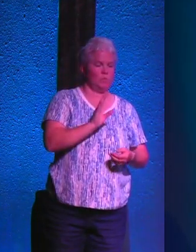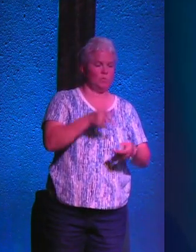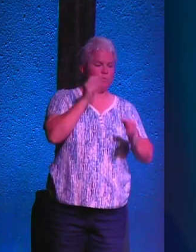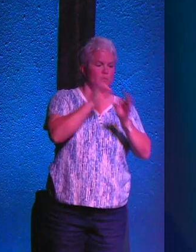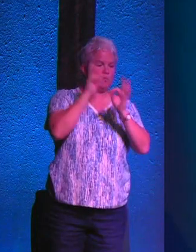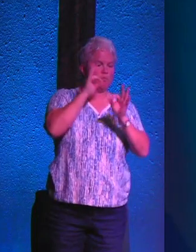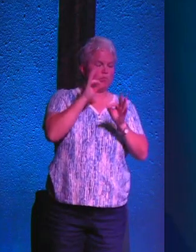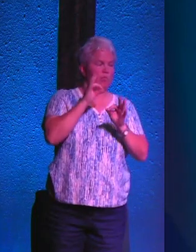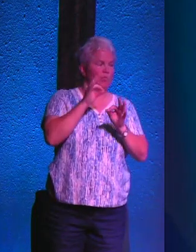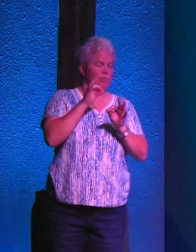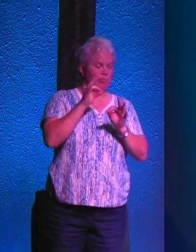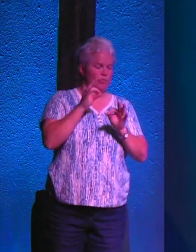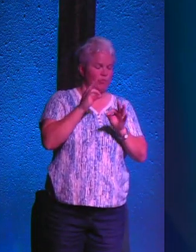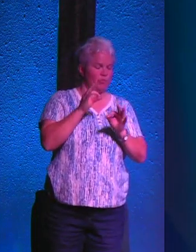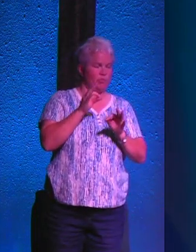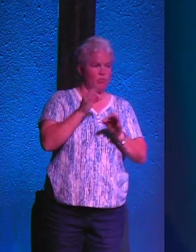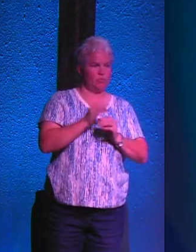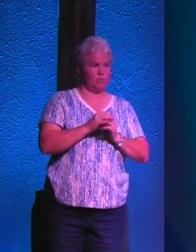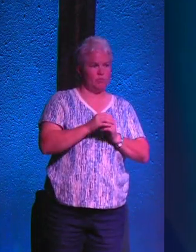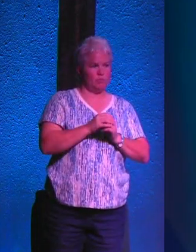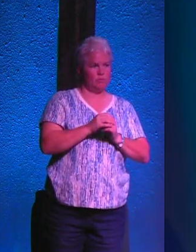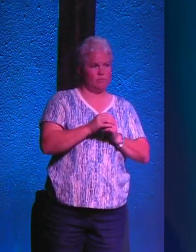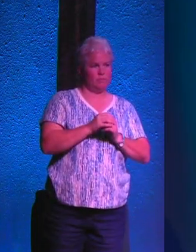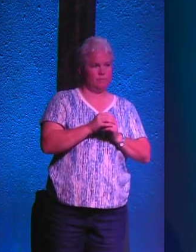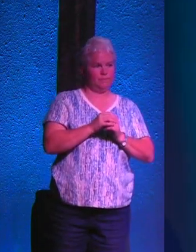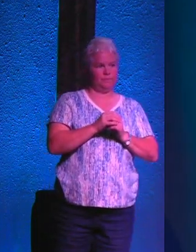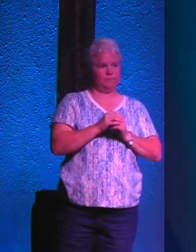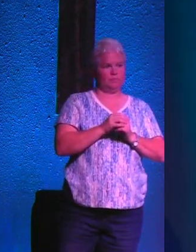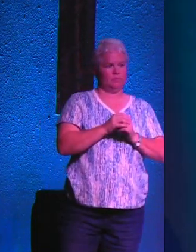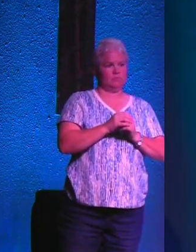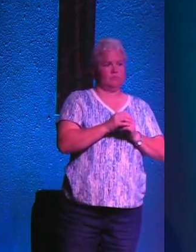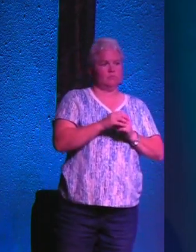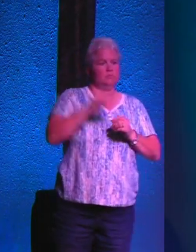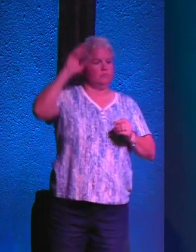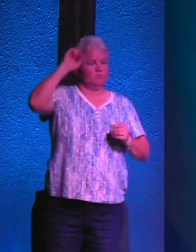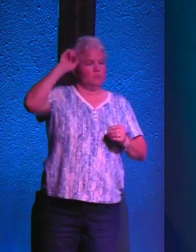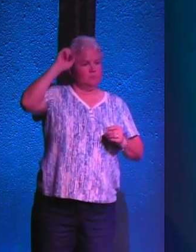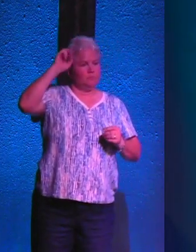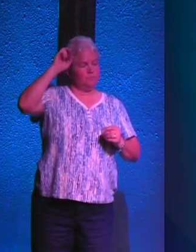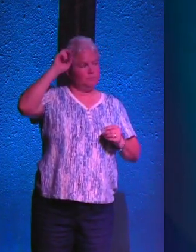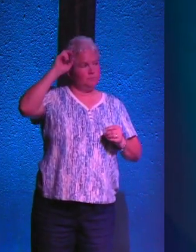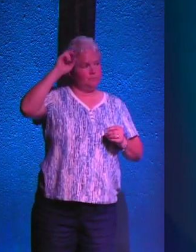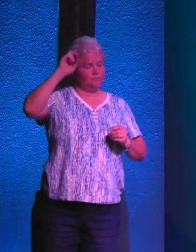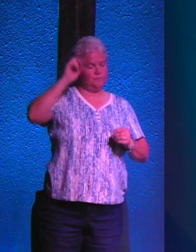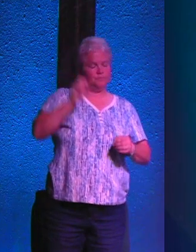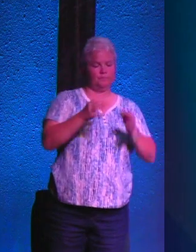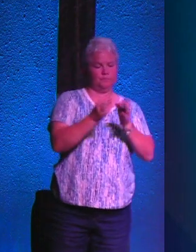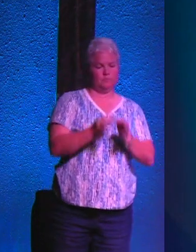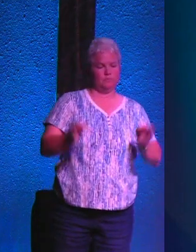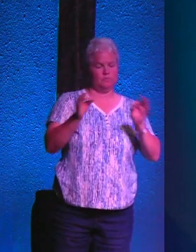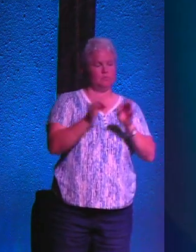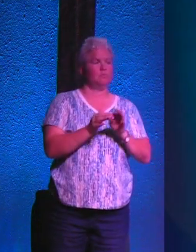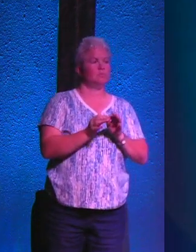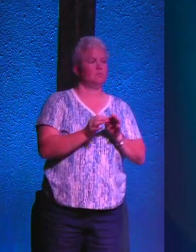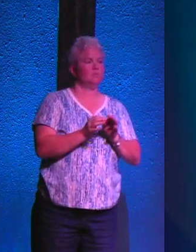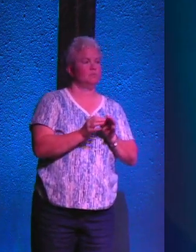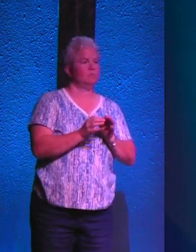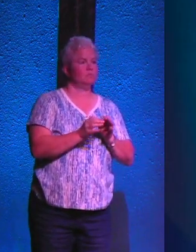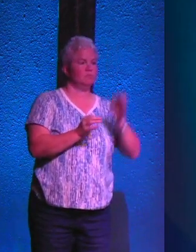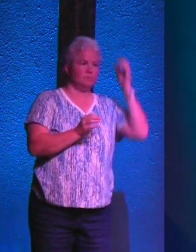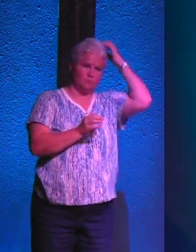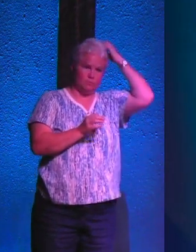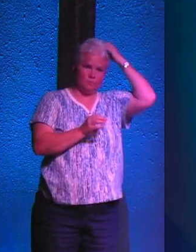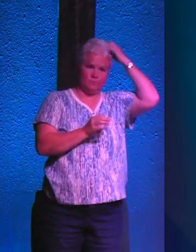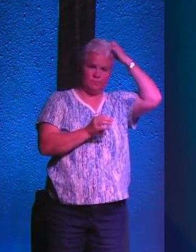favor and a blessing that is involved in that. We come out, we understand more, we know more, but most importantly, we're just a little